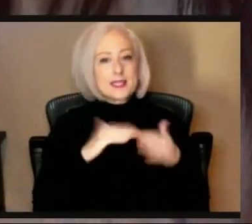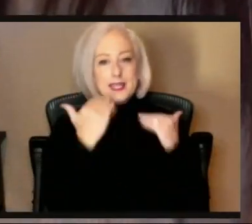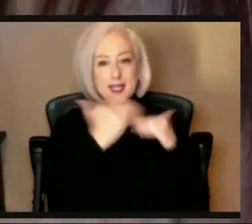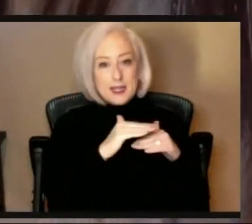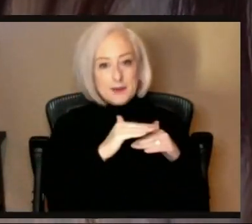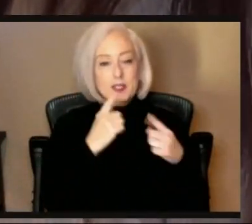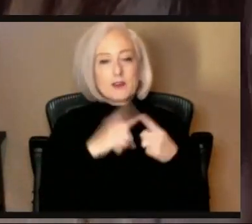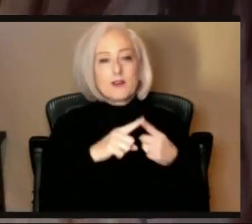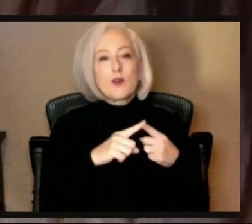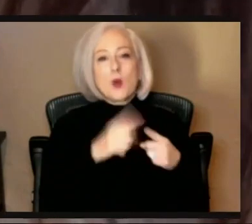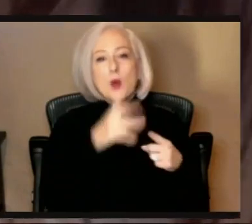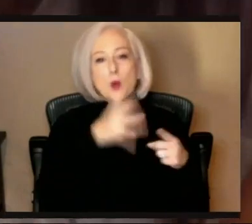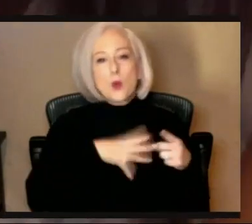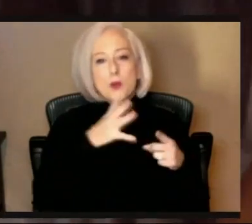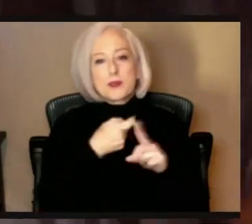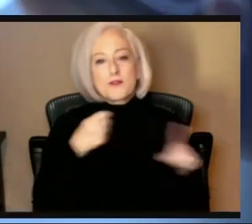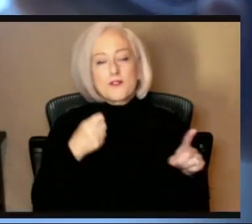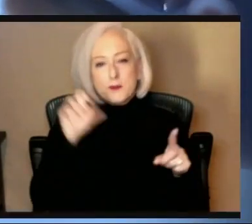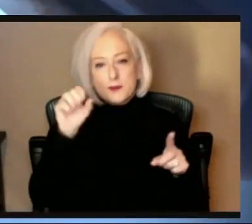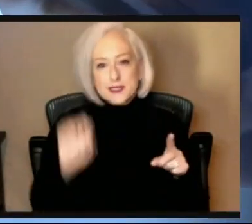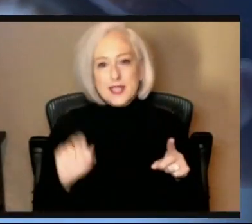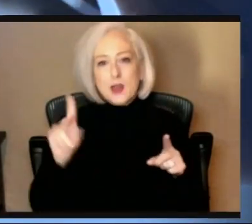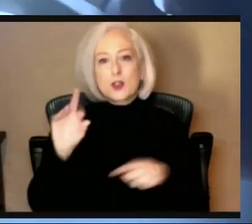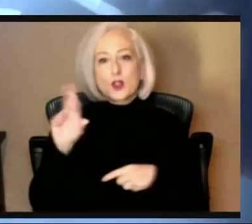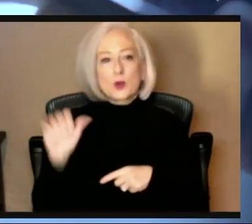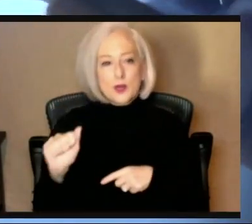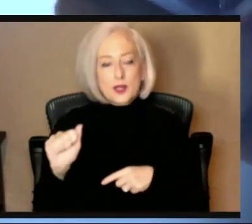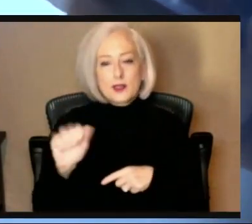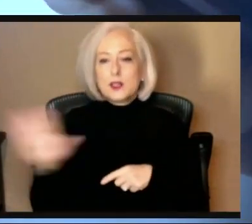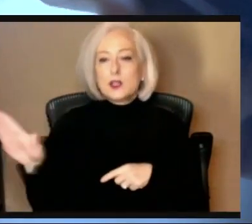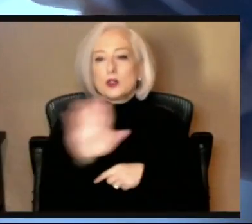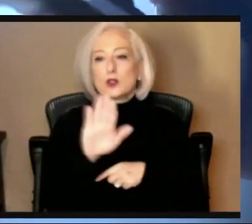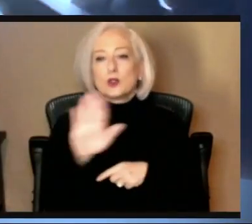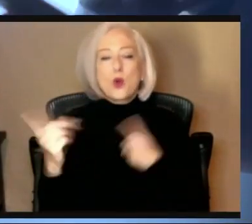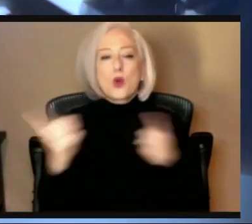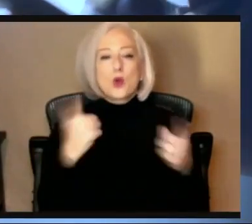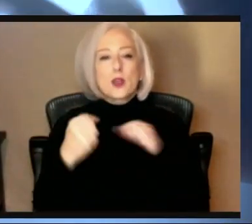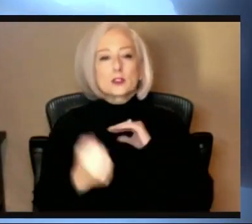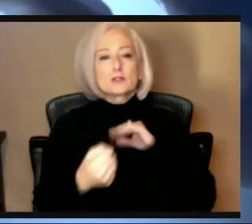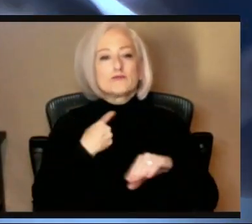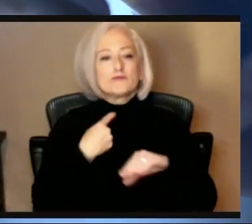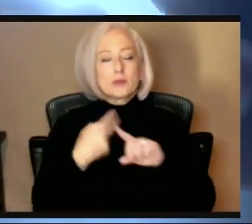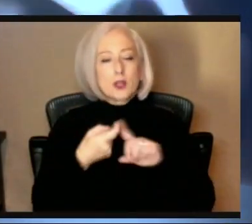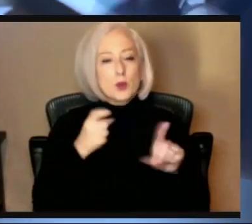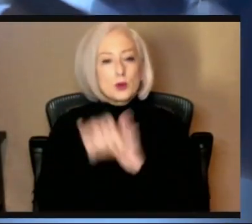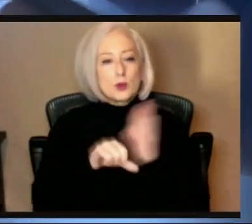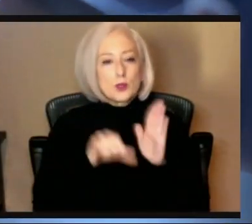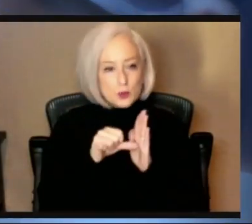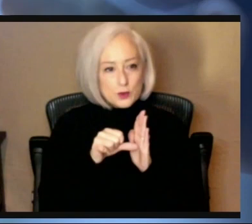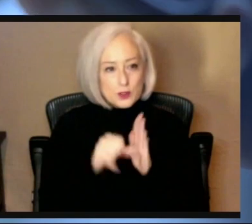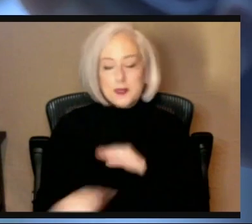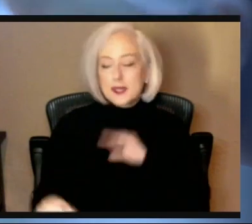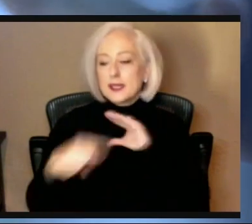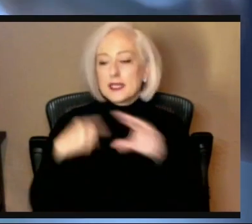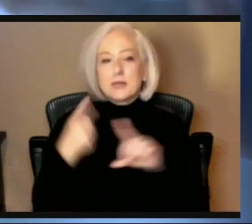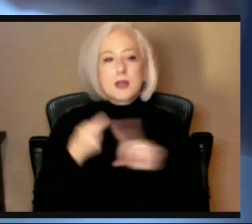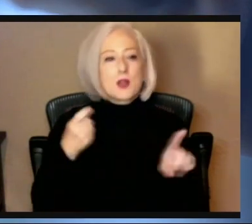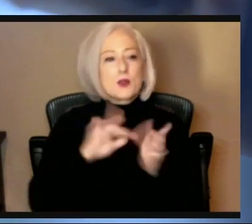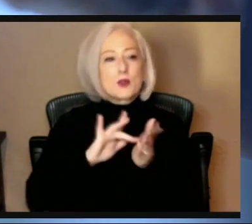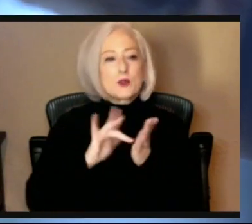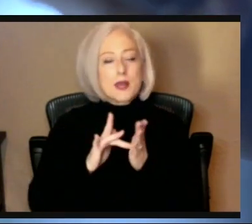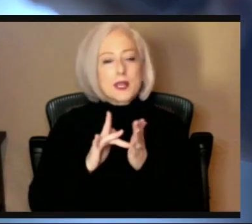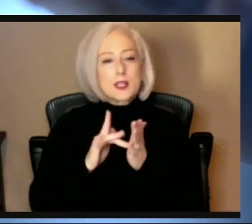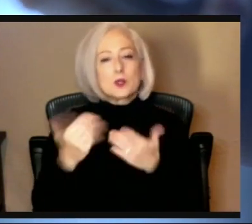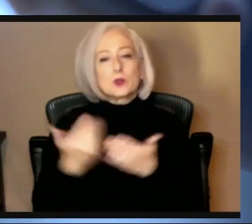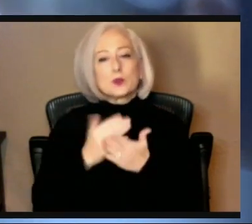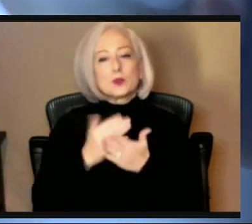South Korea. Get your questions sent in to us on YouTube, Facebook, and email them to the Medical News Network right there on your screen. We'll